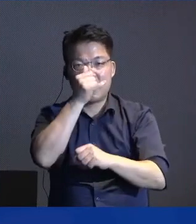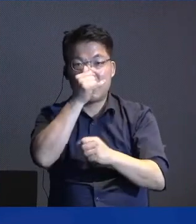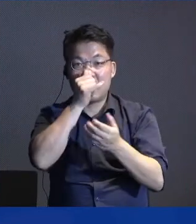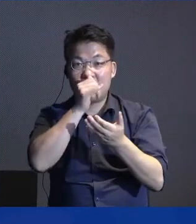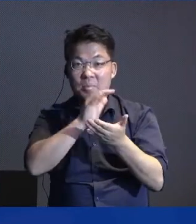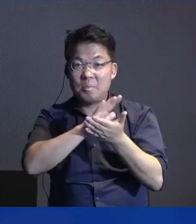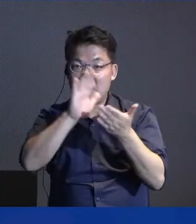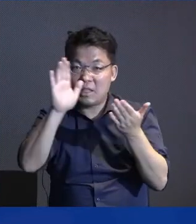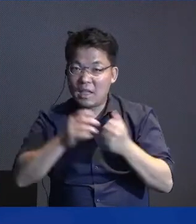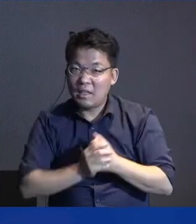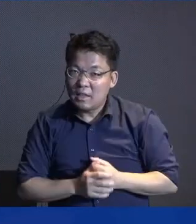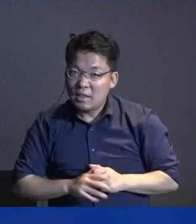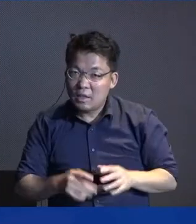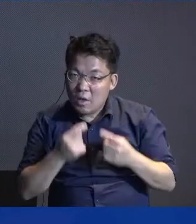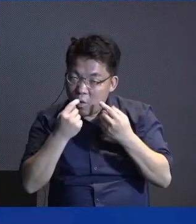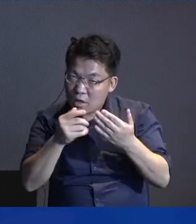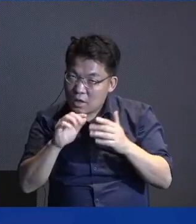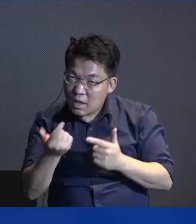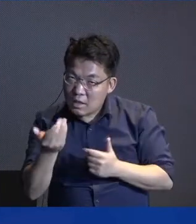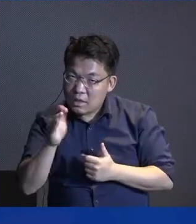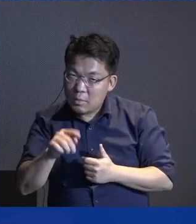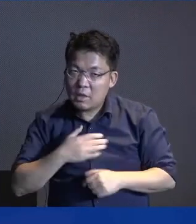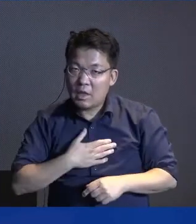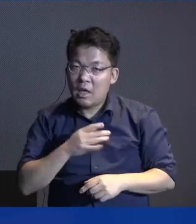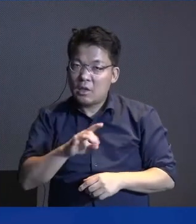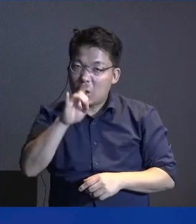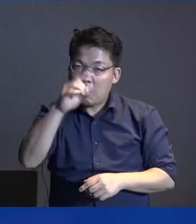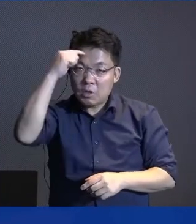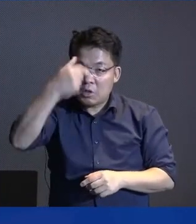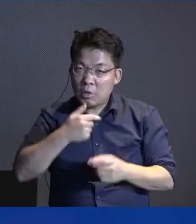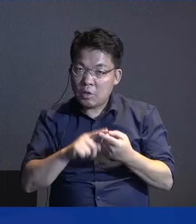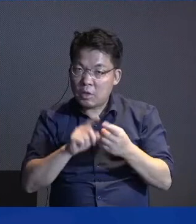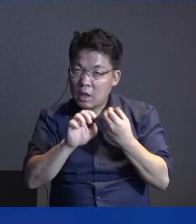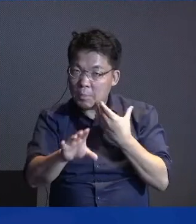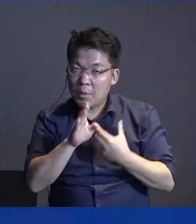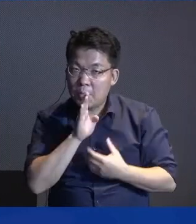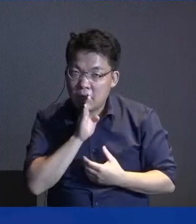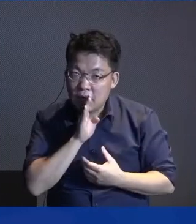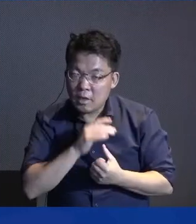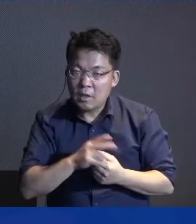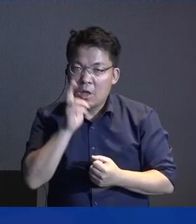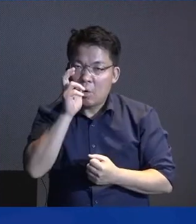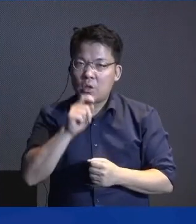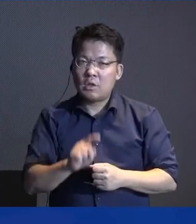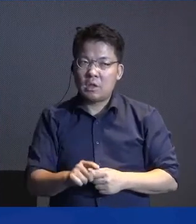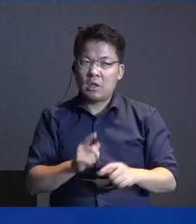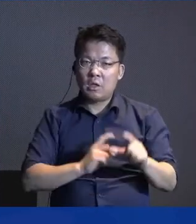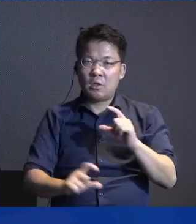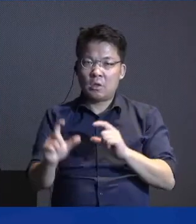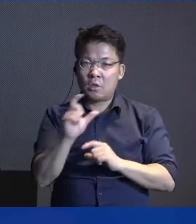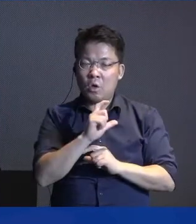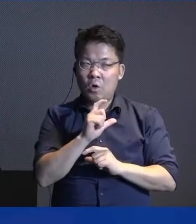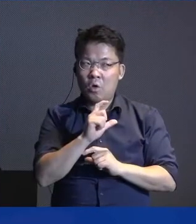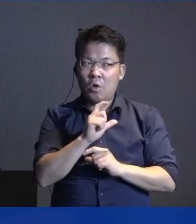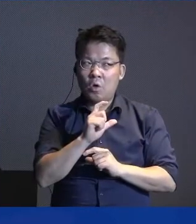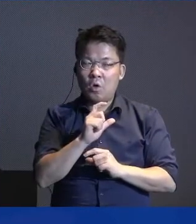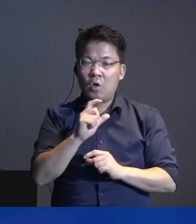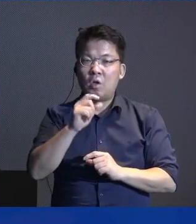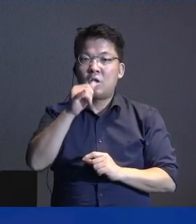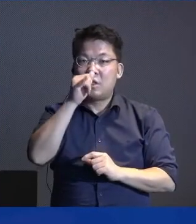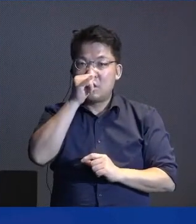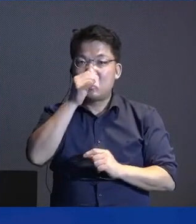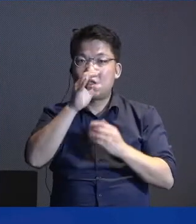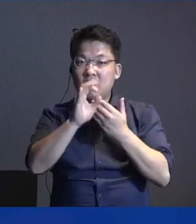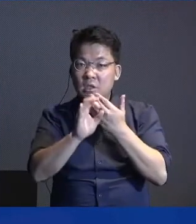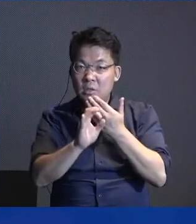please, Dr. Kim, please just join me if you would like to add more insight from your side as